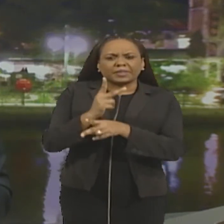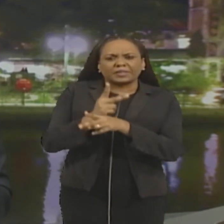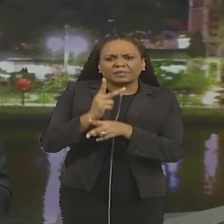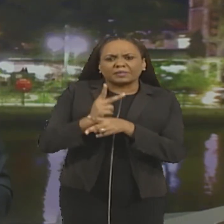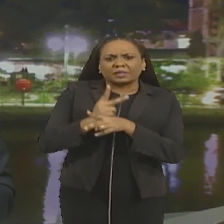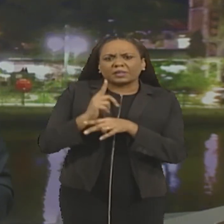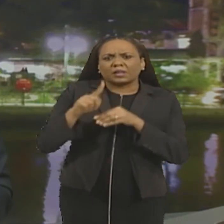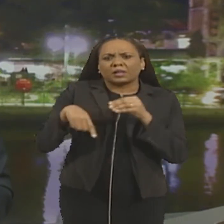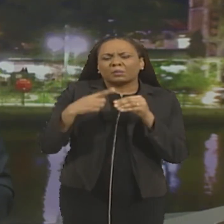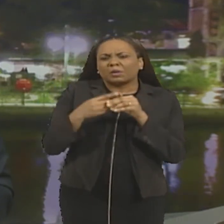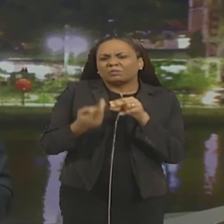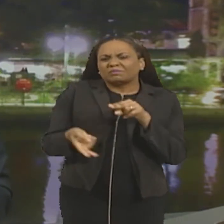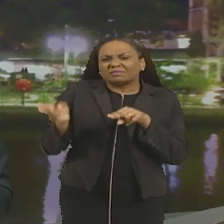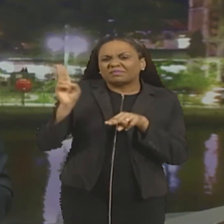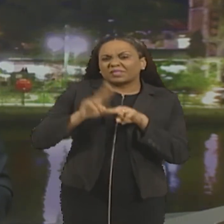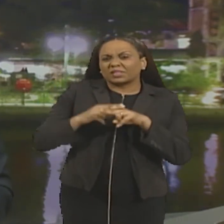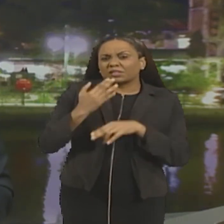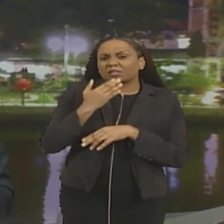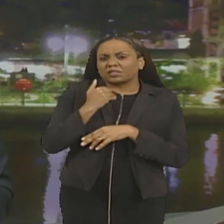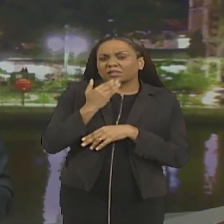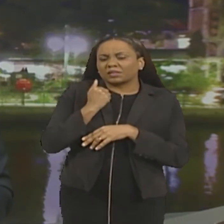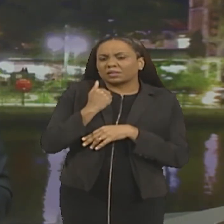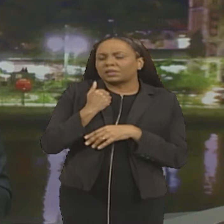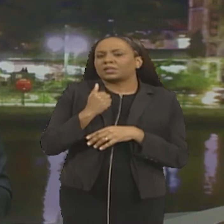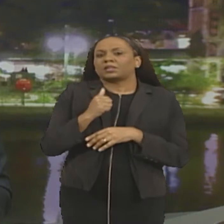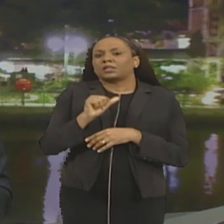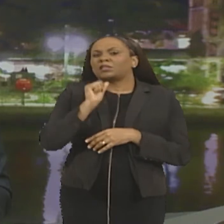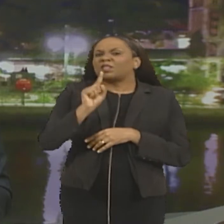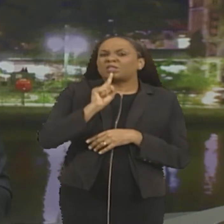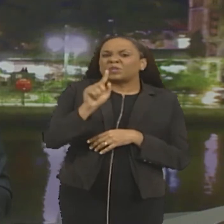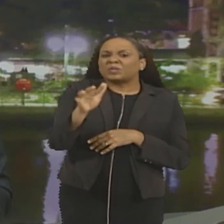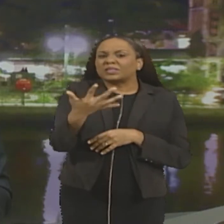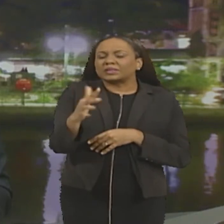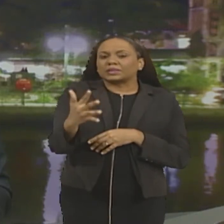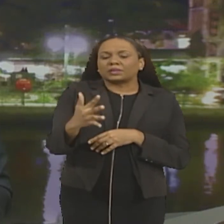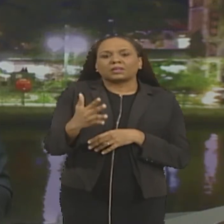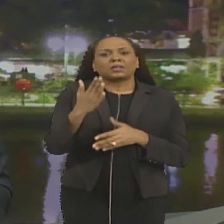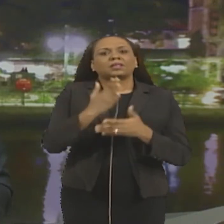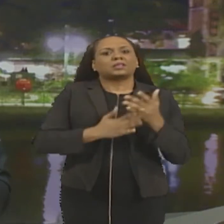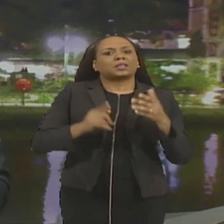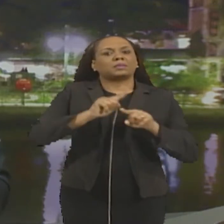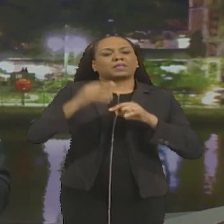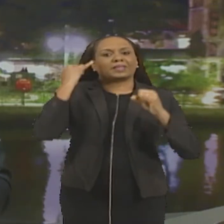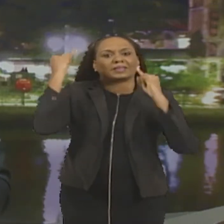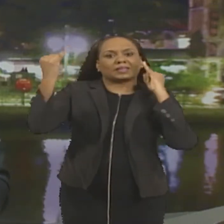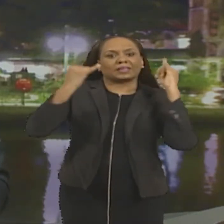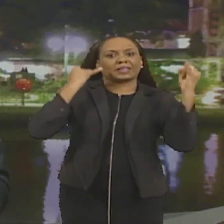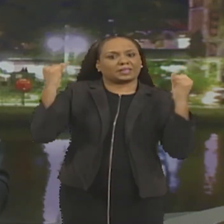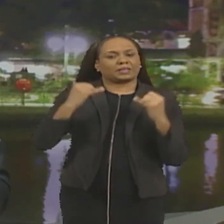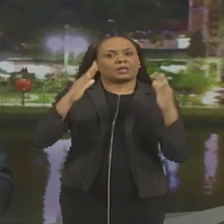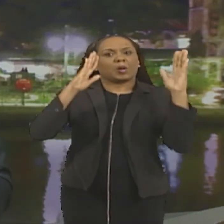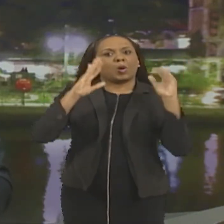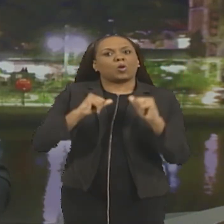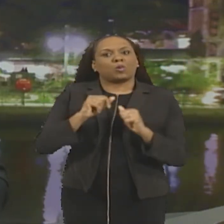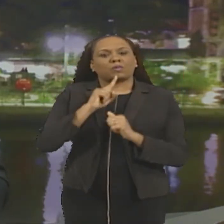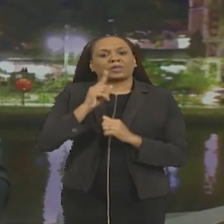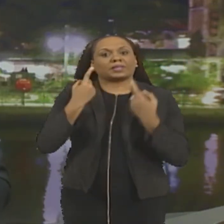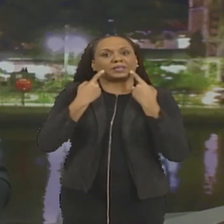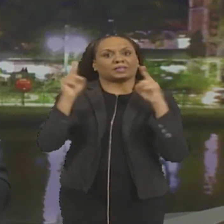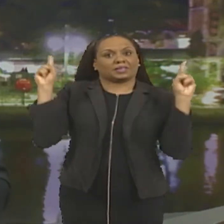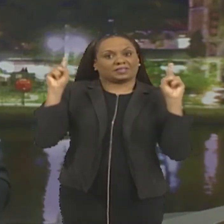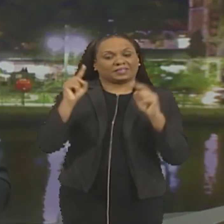sugar yields this year. They say several initiatives have been introduced which they hope will bear fruit. Our Ron Brathwaite